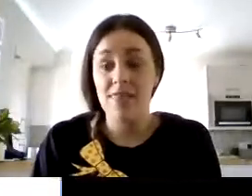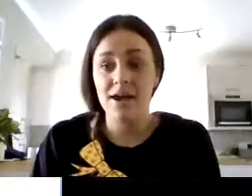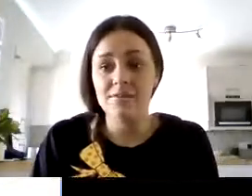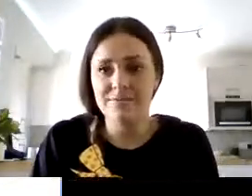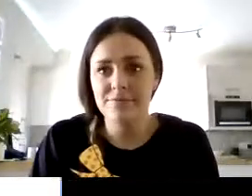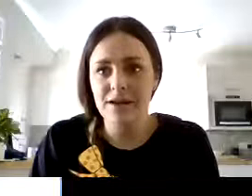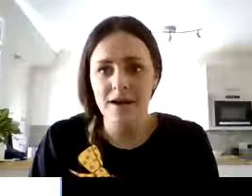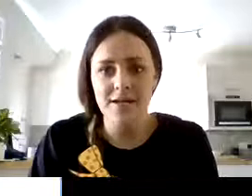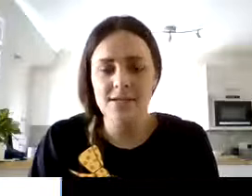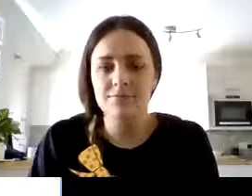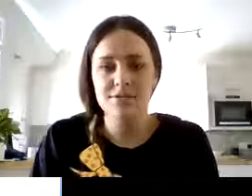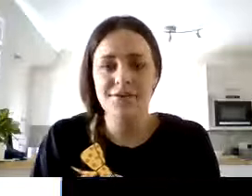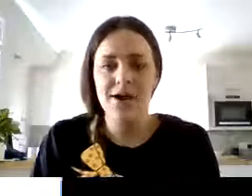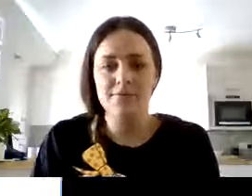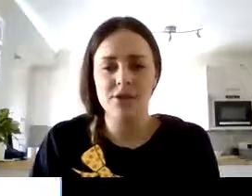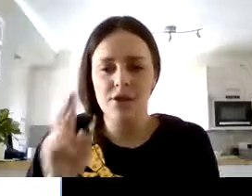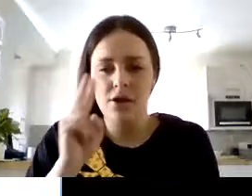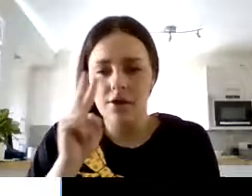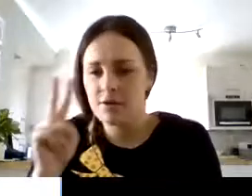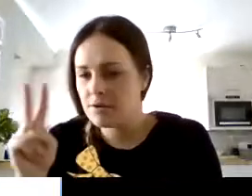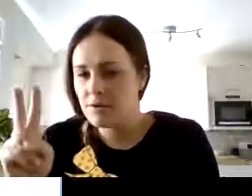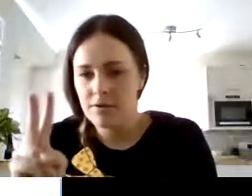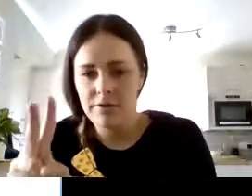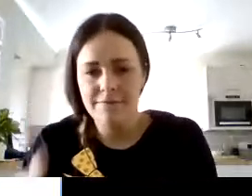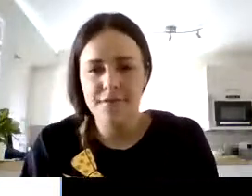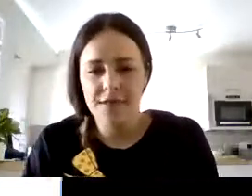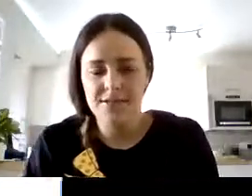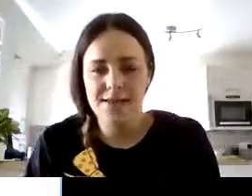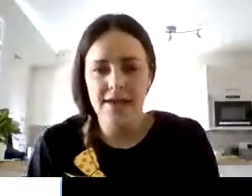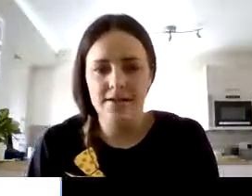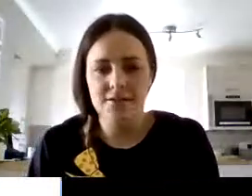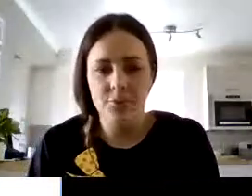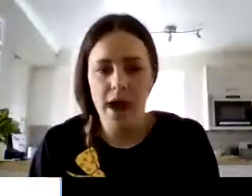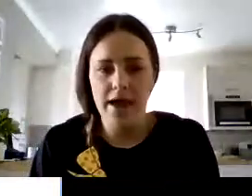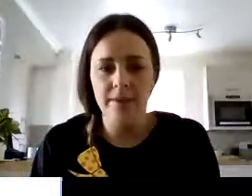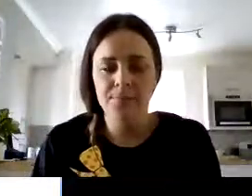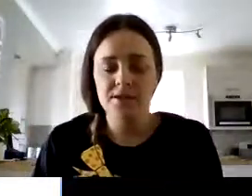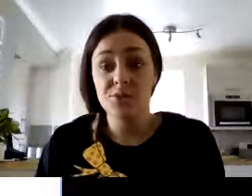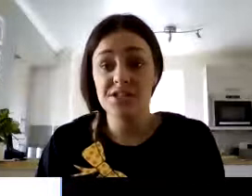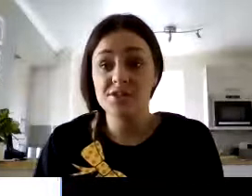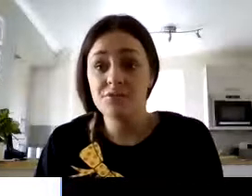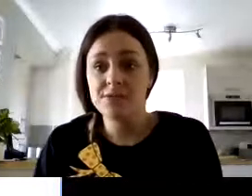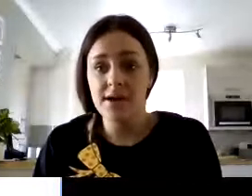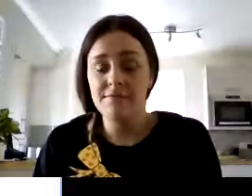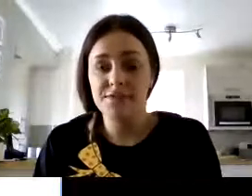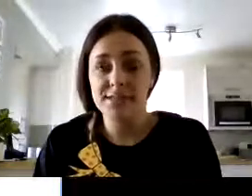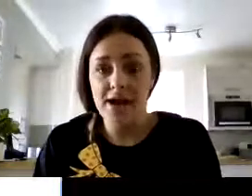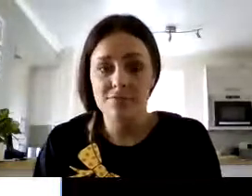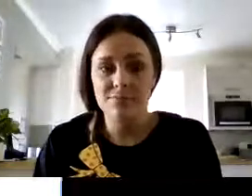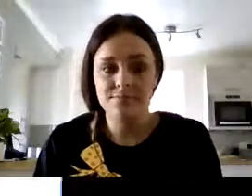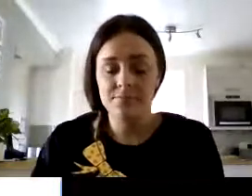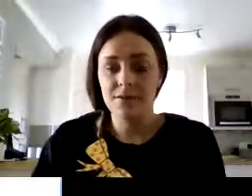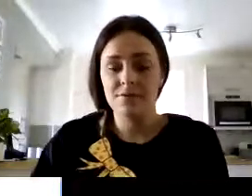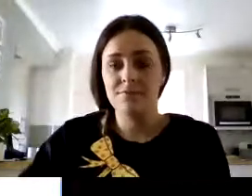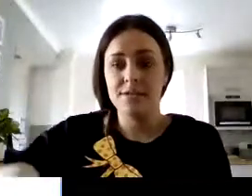Okay, they have to fly down to the ground to look for these things, okay? So we need to know the sign for